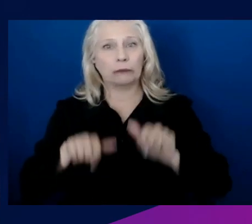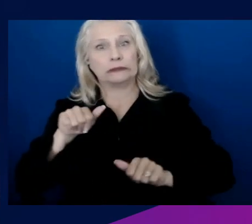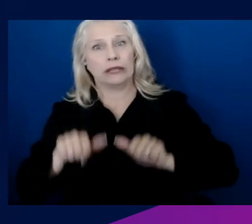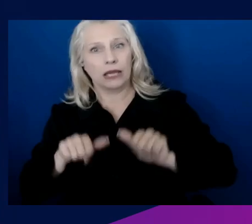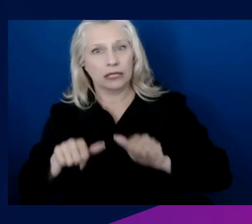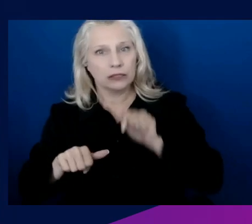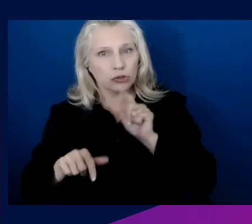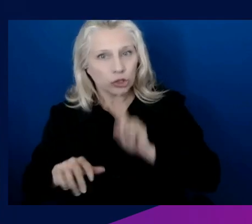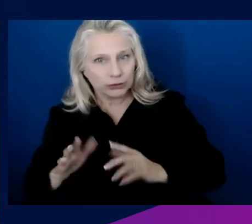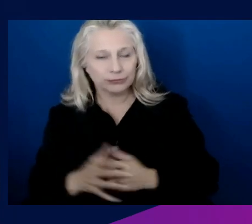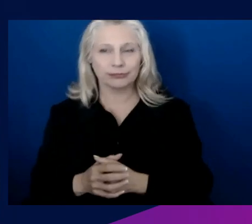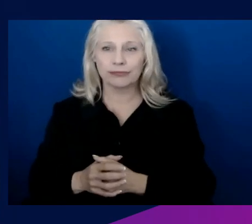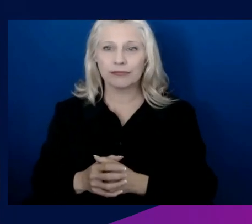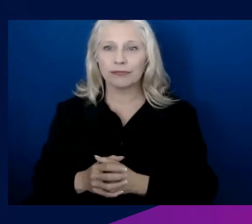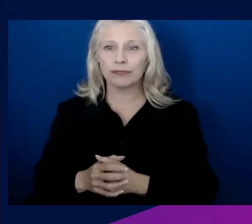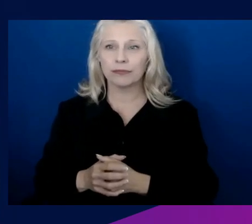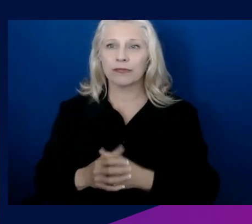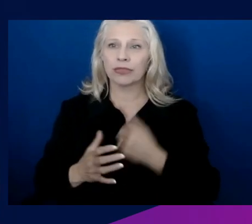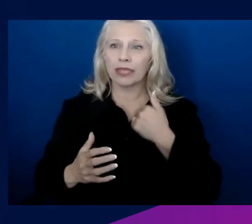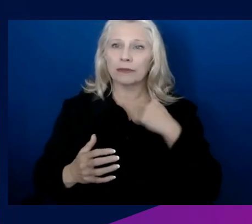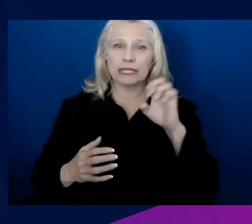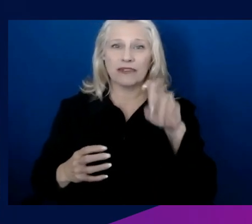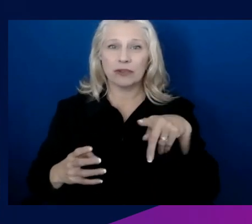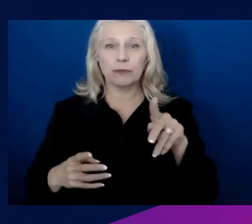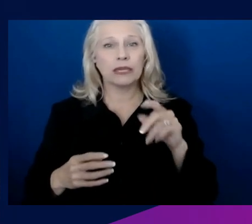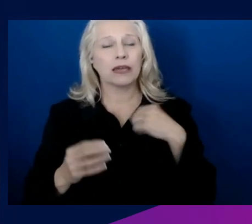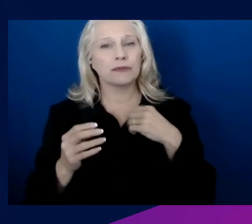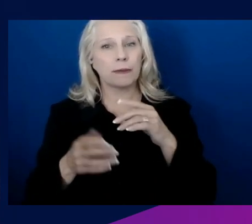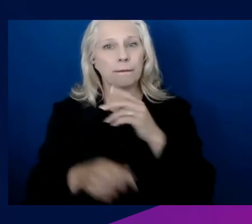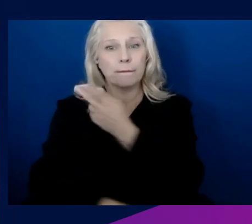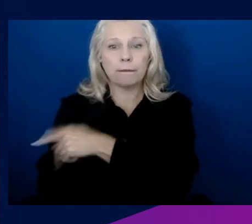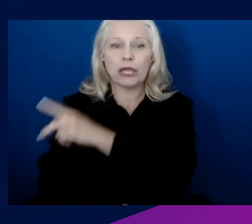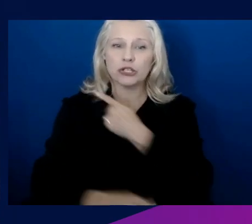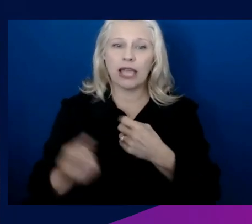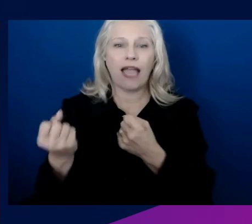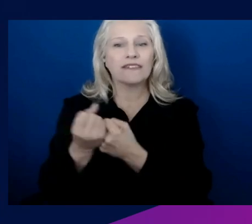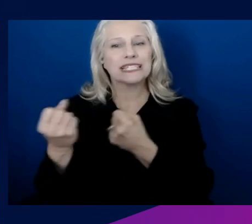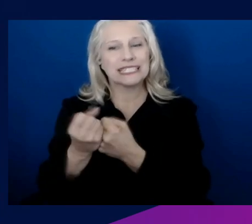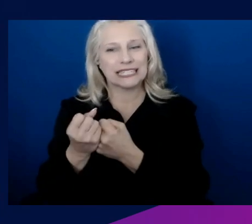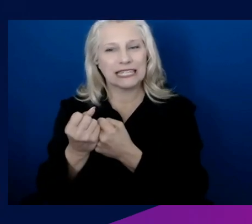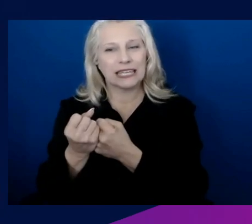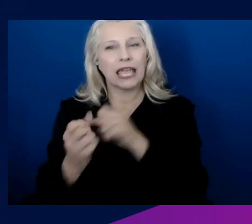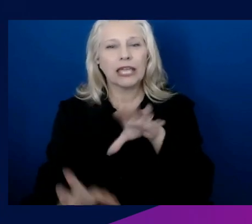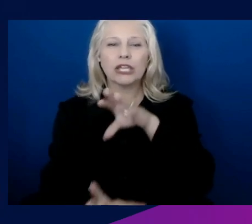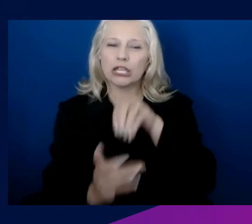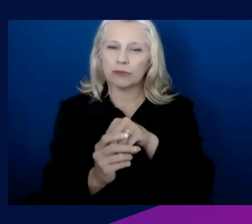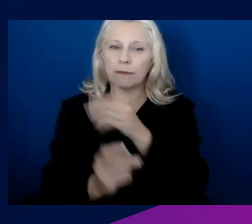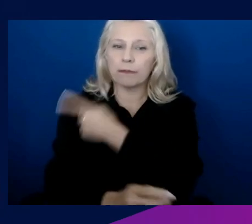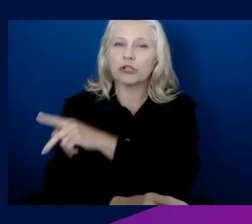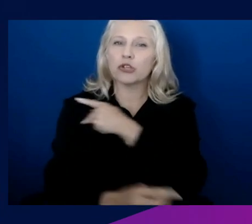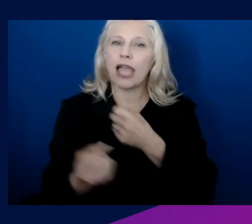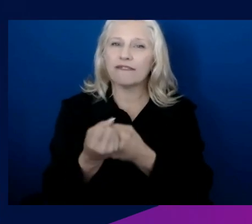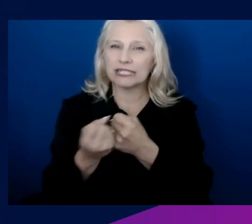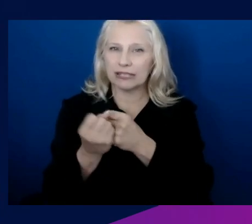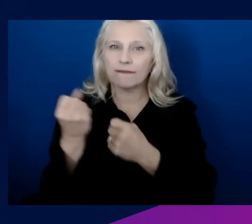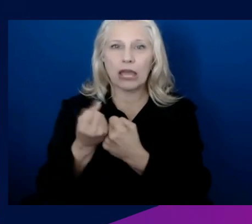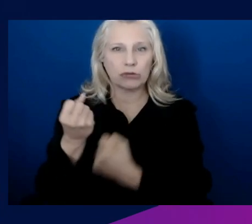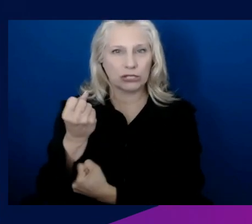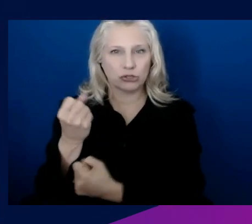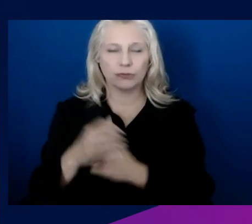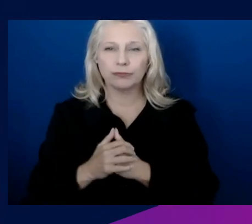Gwen Darien. I'm the EVP of Patient Advocacy, Engagement, and Education at the Patient Advocate Foundation.